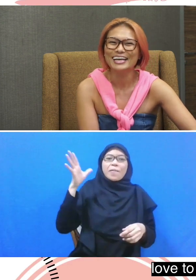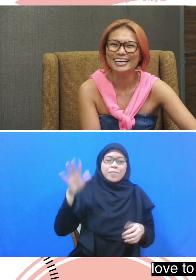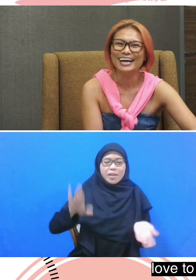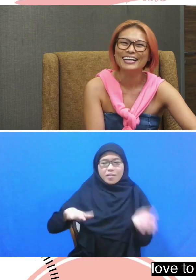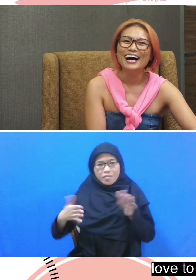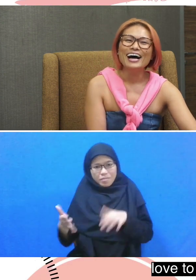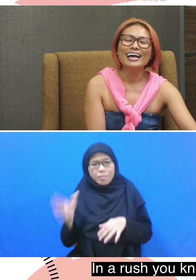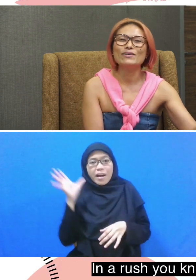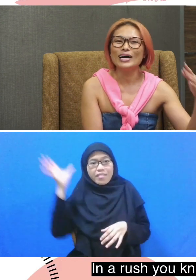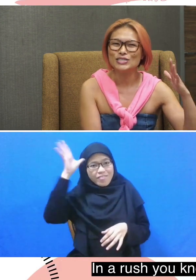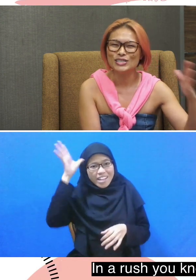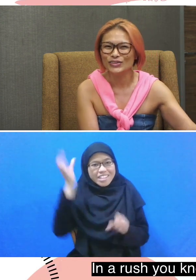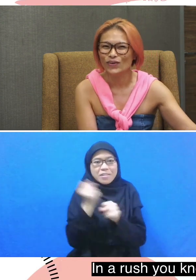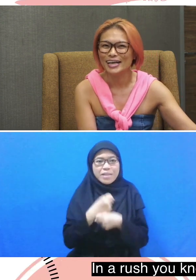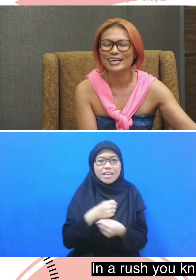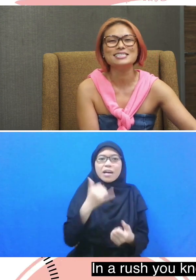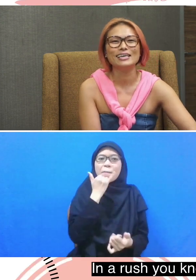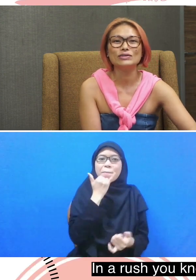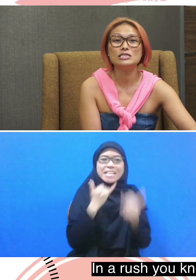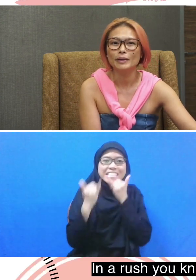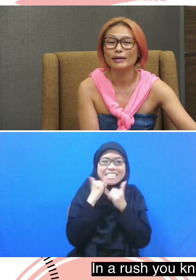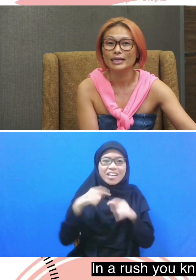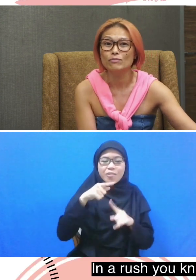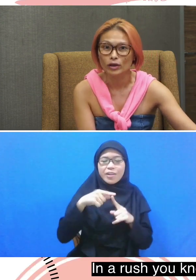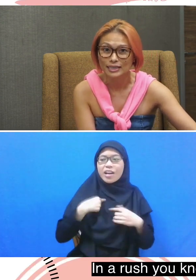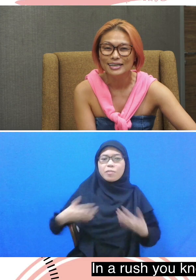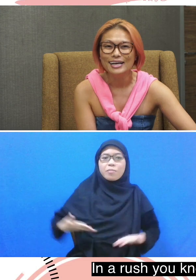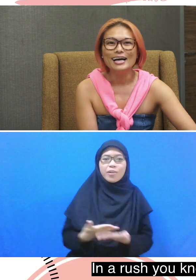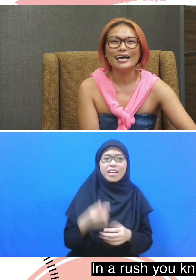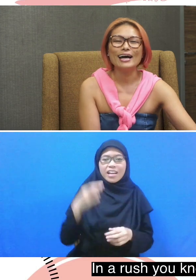that in a rush, you know, I guess he even spelt my name